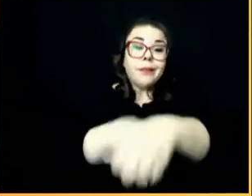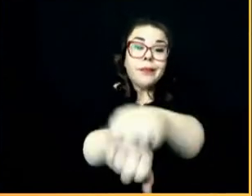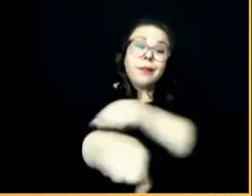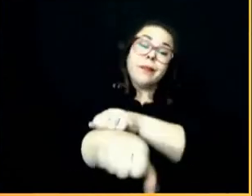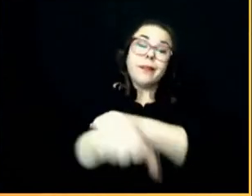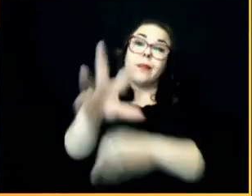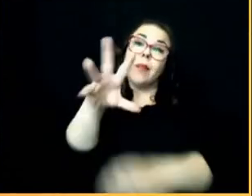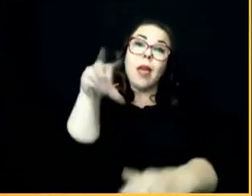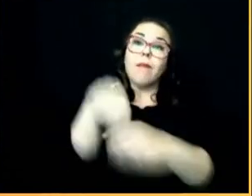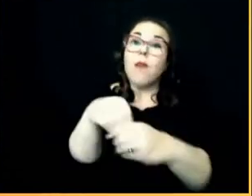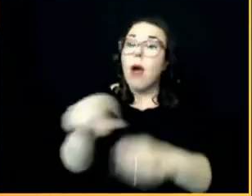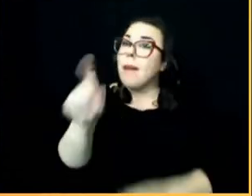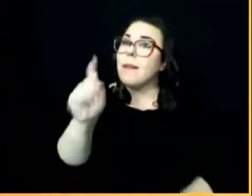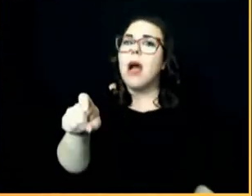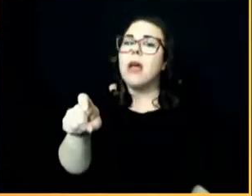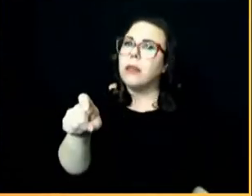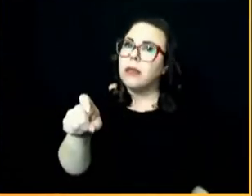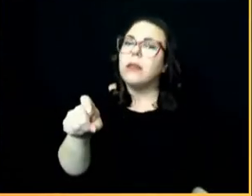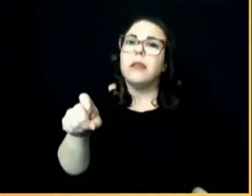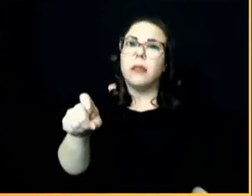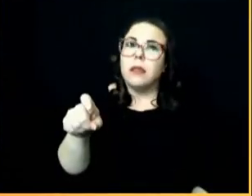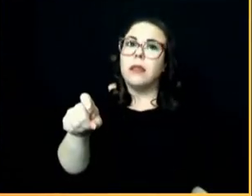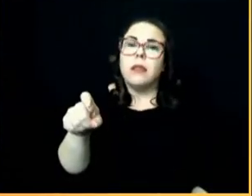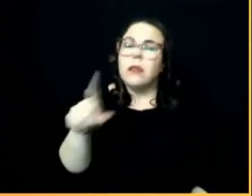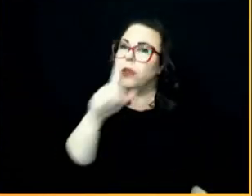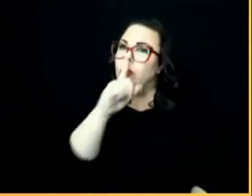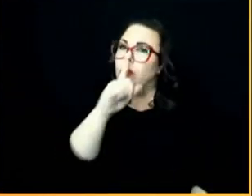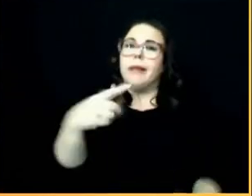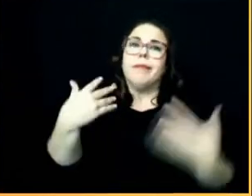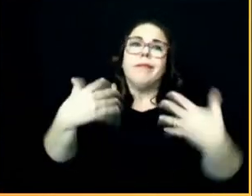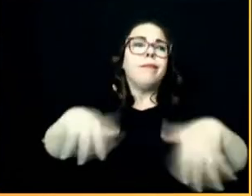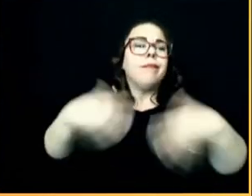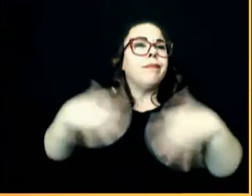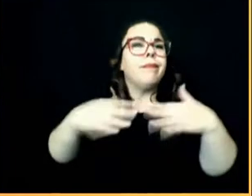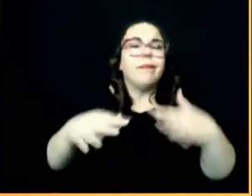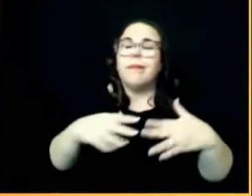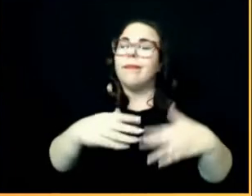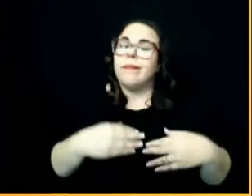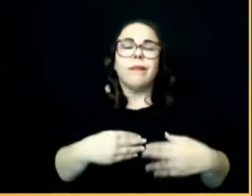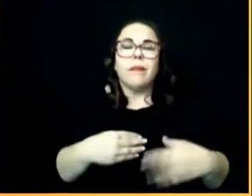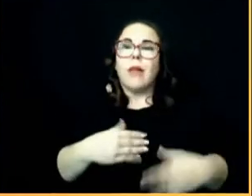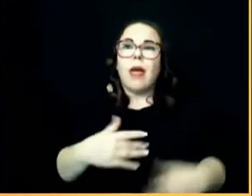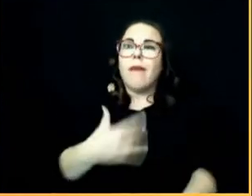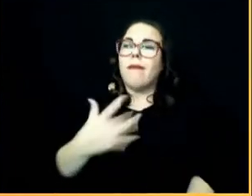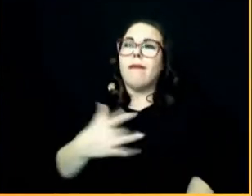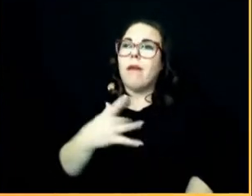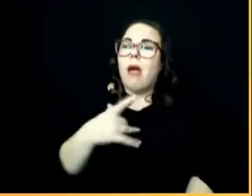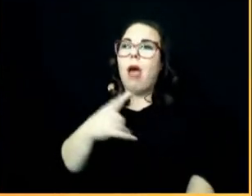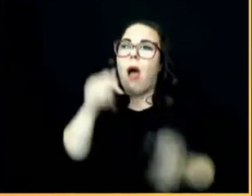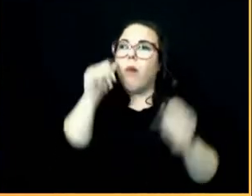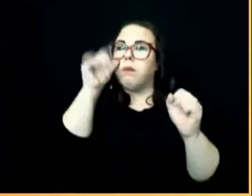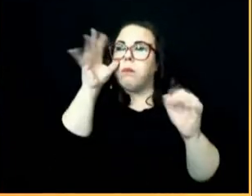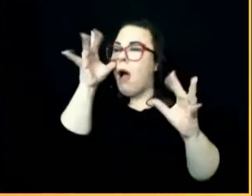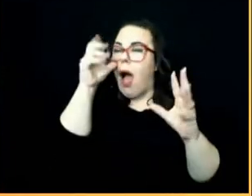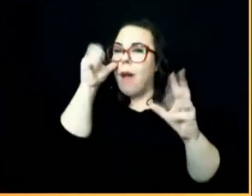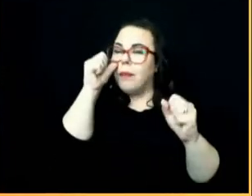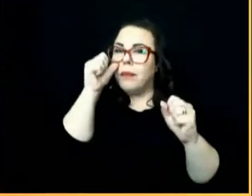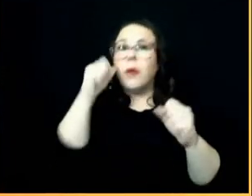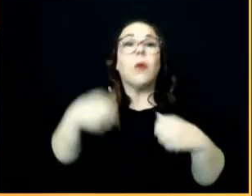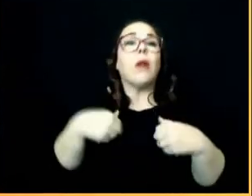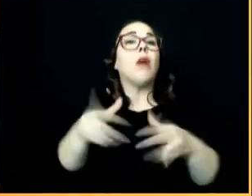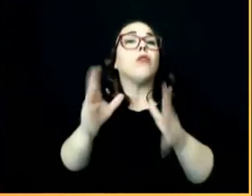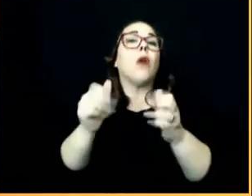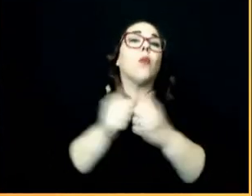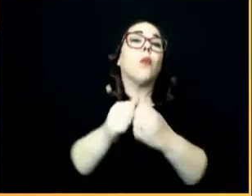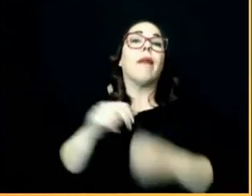I just think that's so inspiring to see. You know, when I talk to NGOs, you know, PACs that